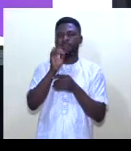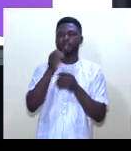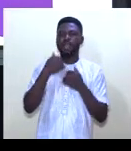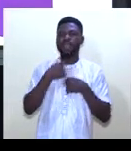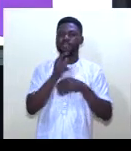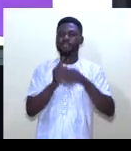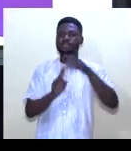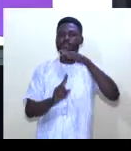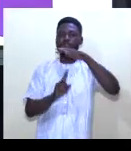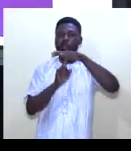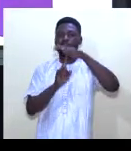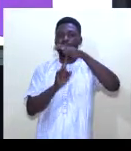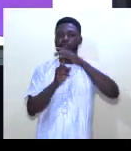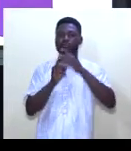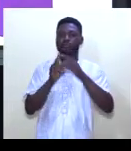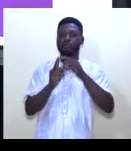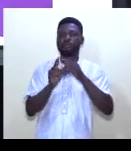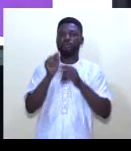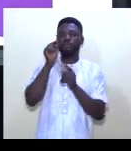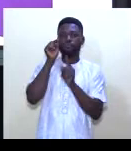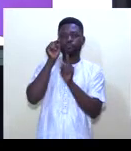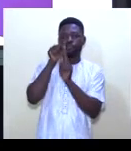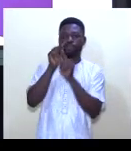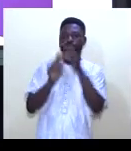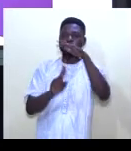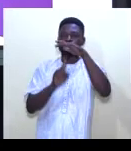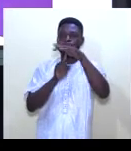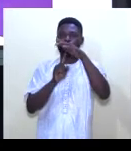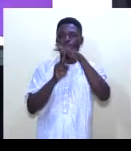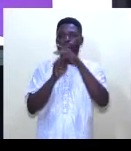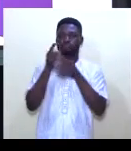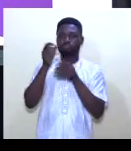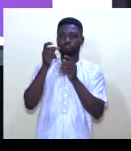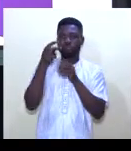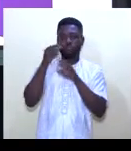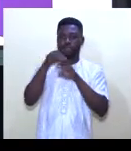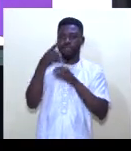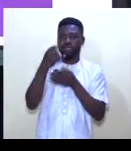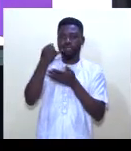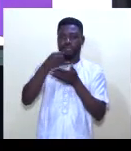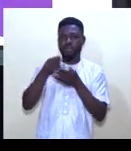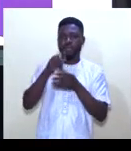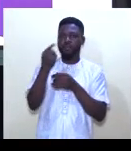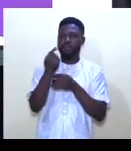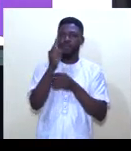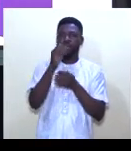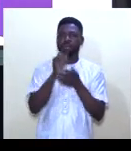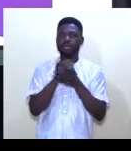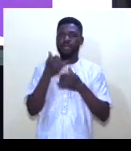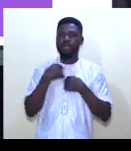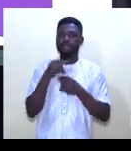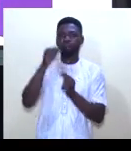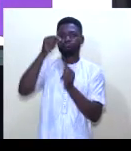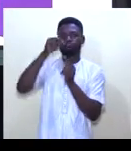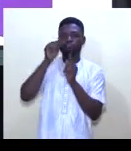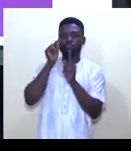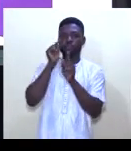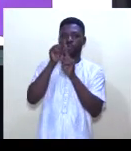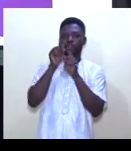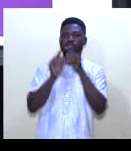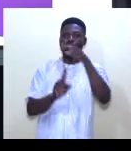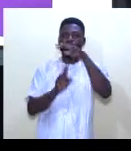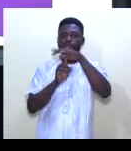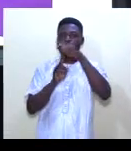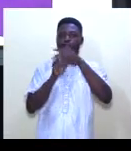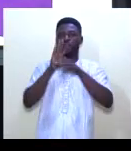a pointed top, and if you look at all these diagrams, it is only this one that has a pointed top, which is this one. All these ones